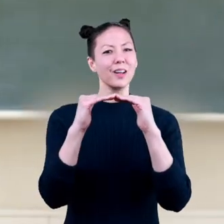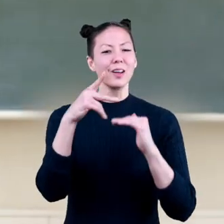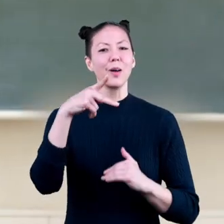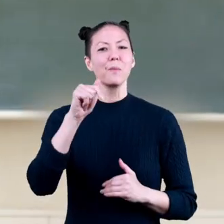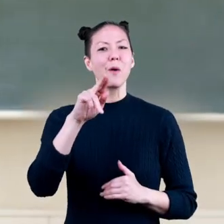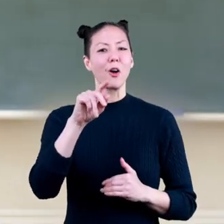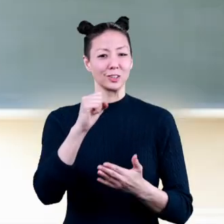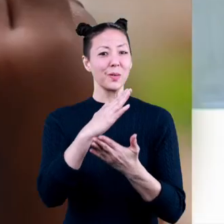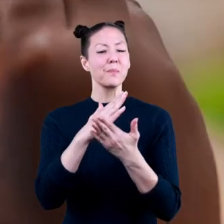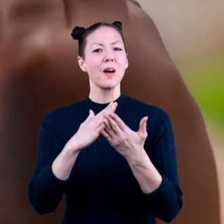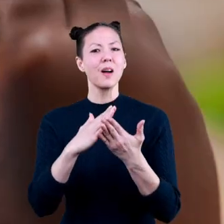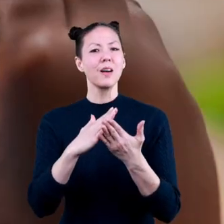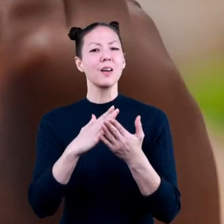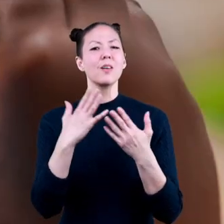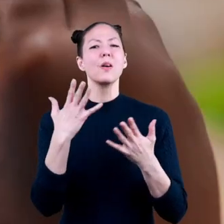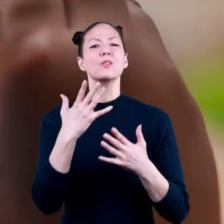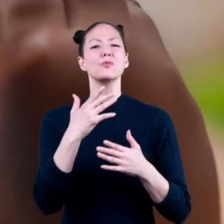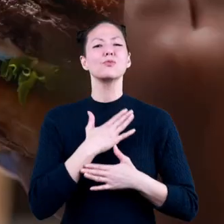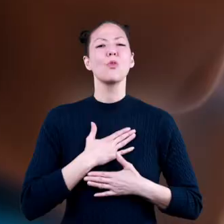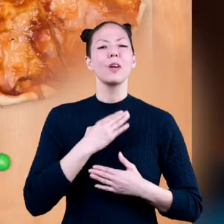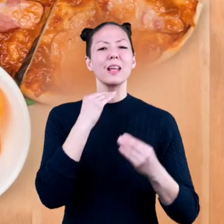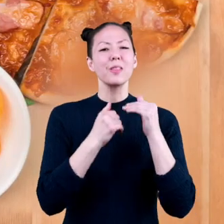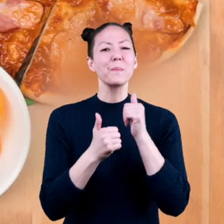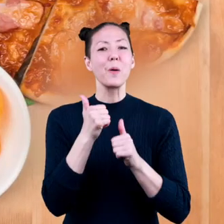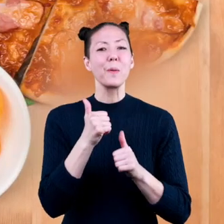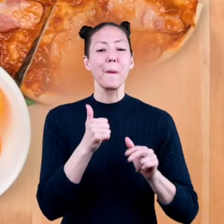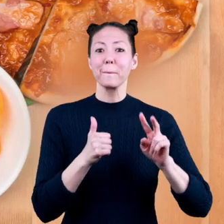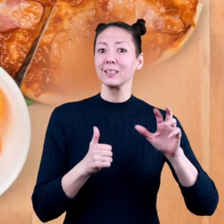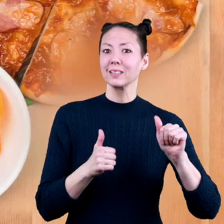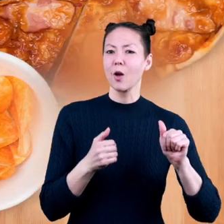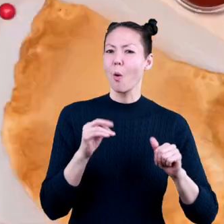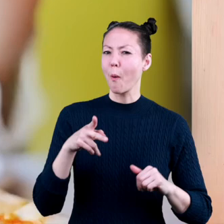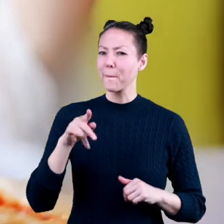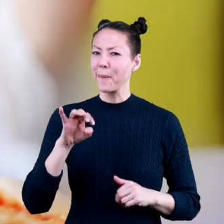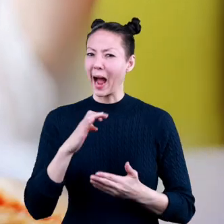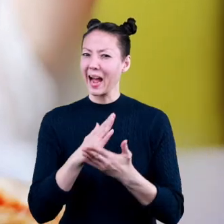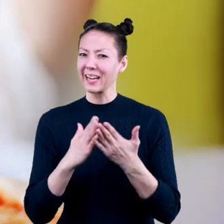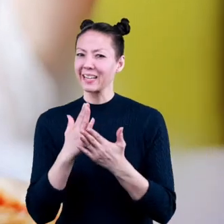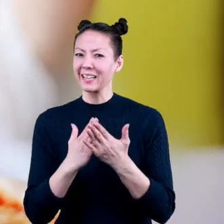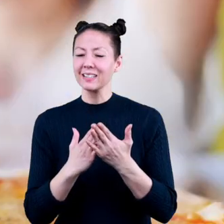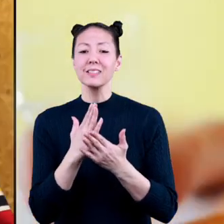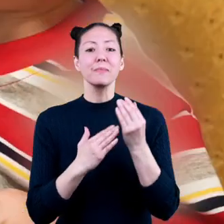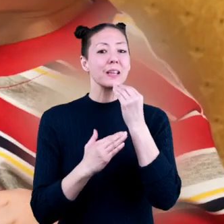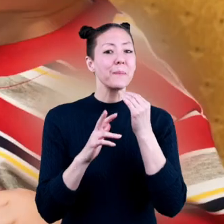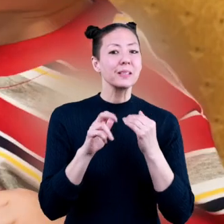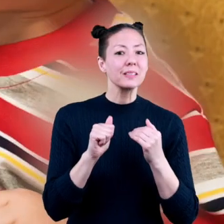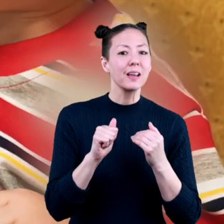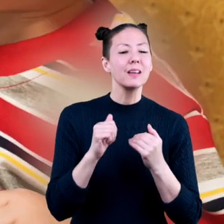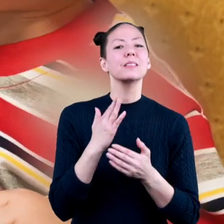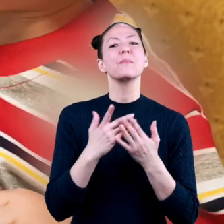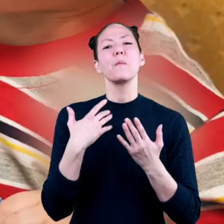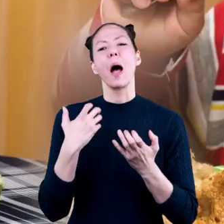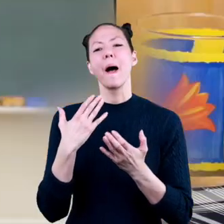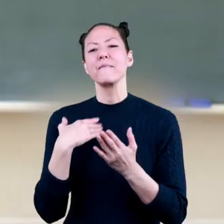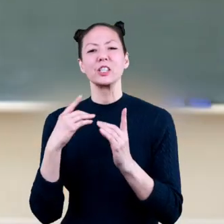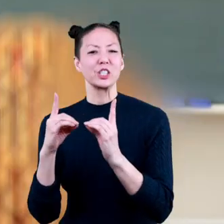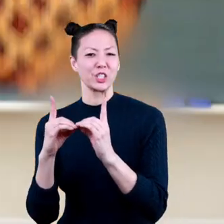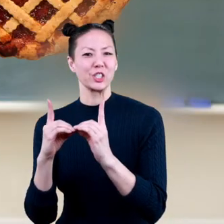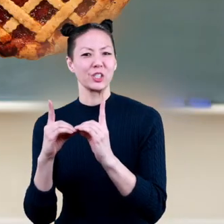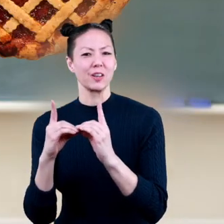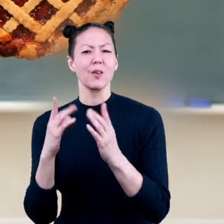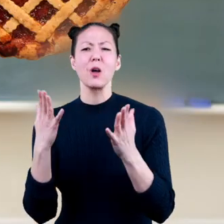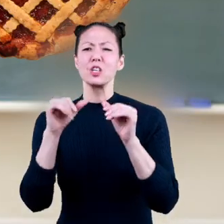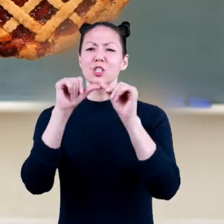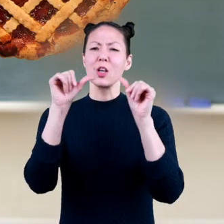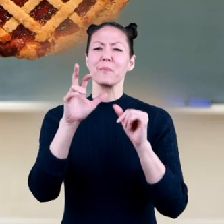equal parts. What do you enjoy eating the most, pizza or pie? Eat some pizza and then have a piece of pie for dessert. What